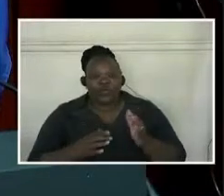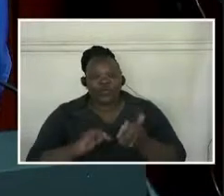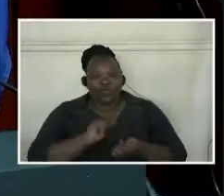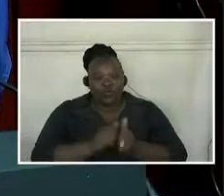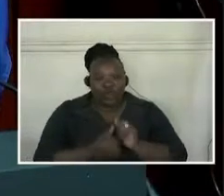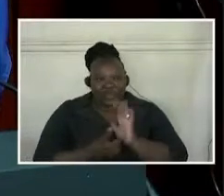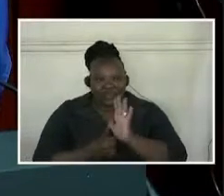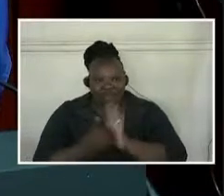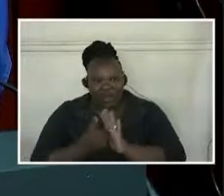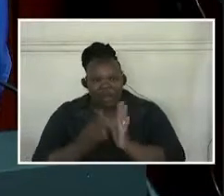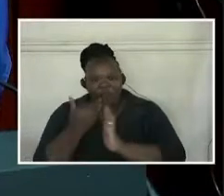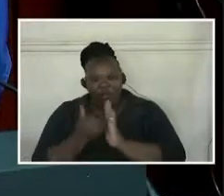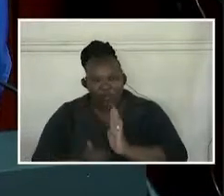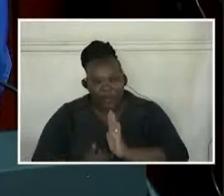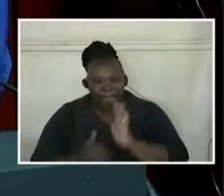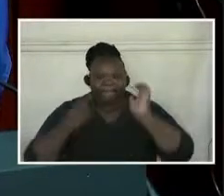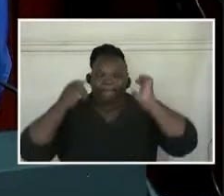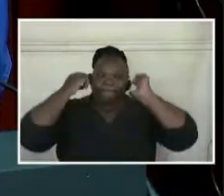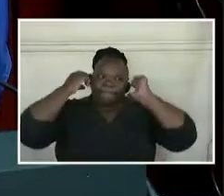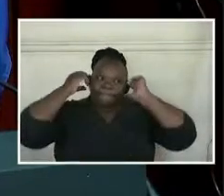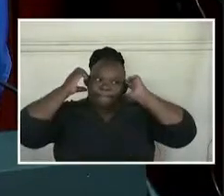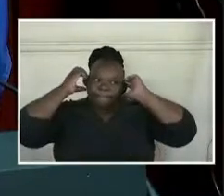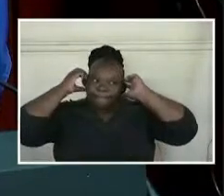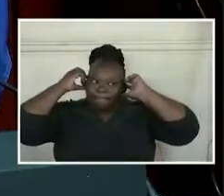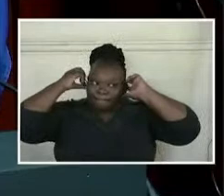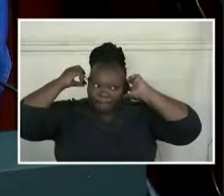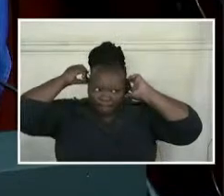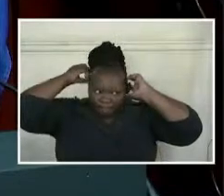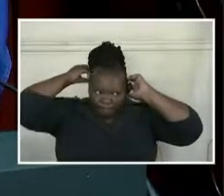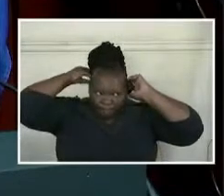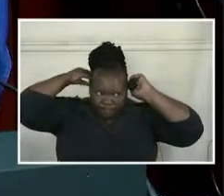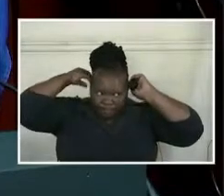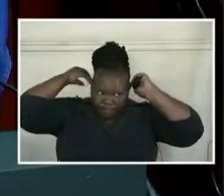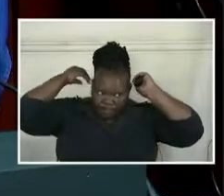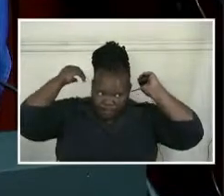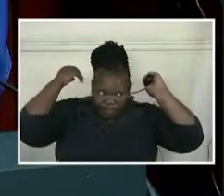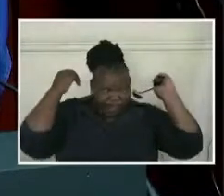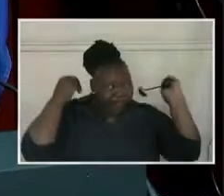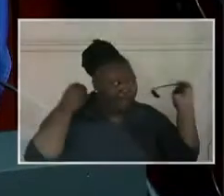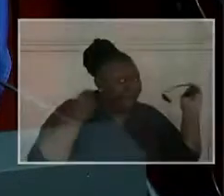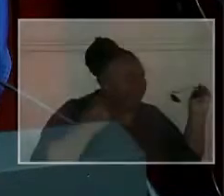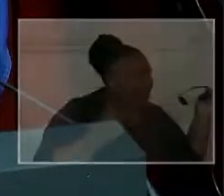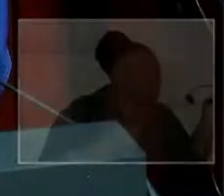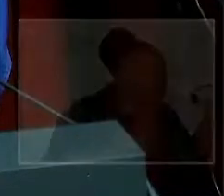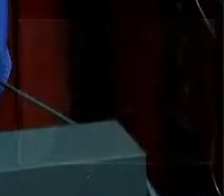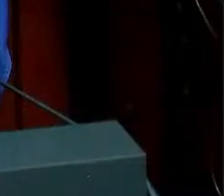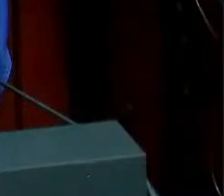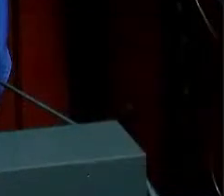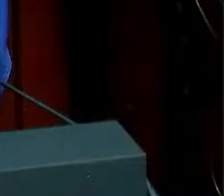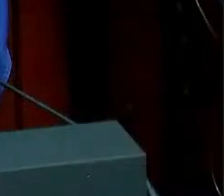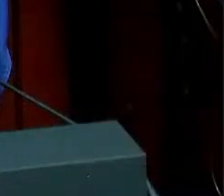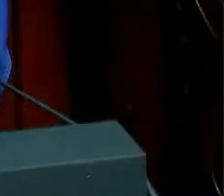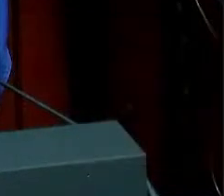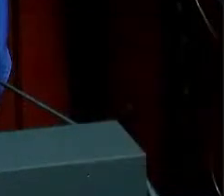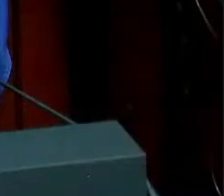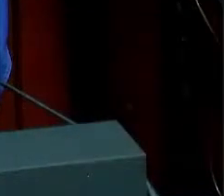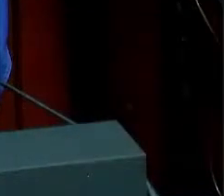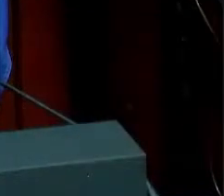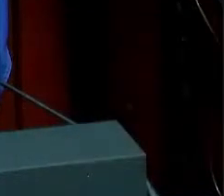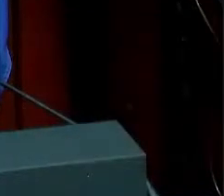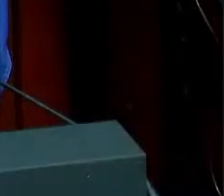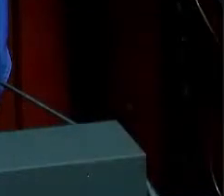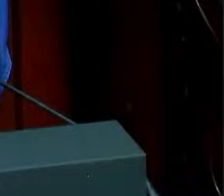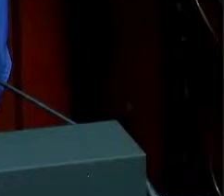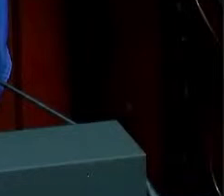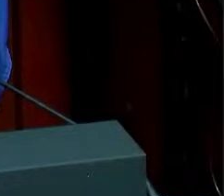development programs the wild sport council will work very closely with the local world councillors is